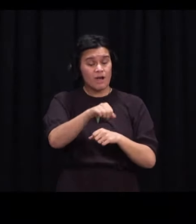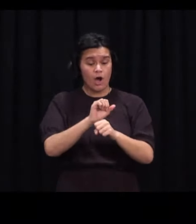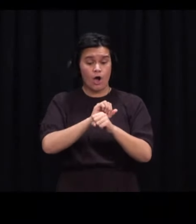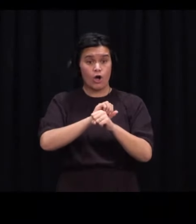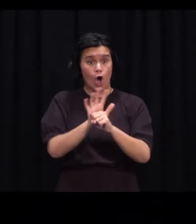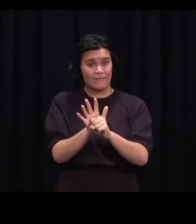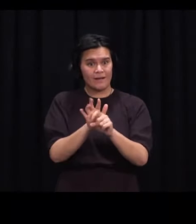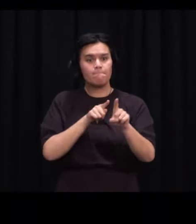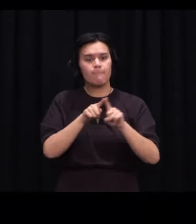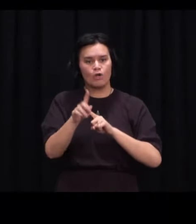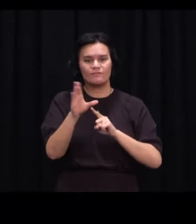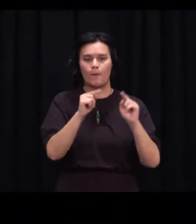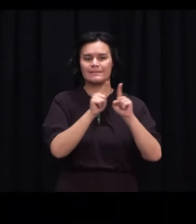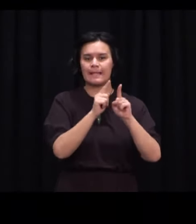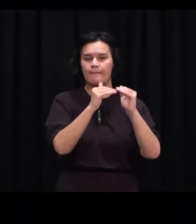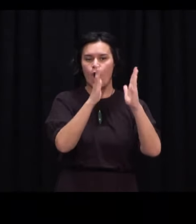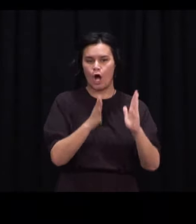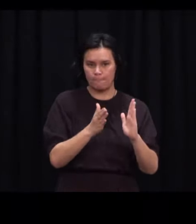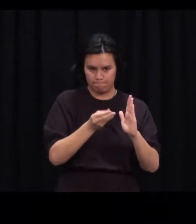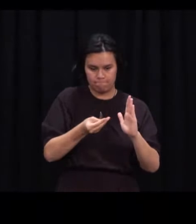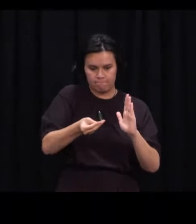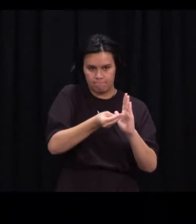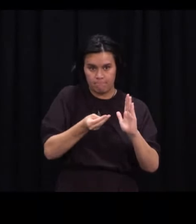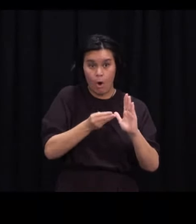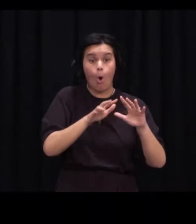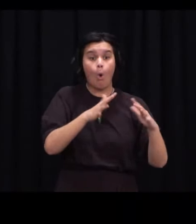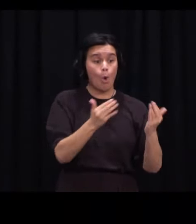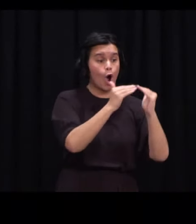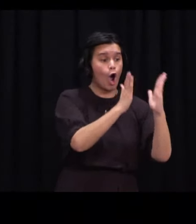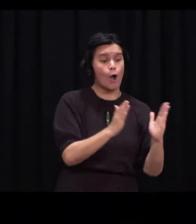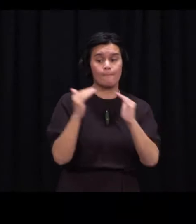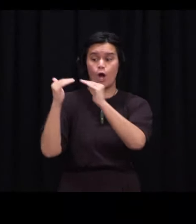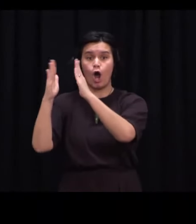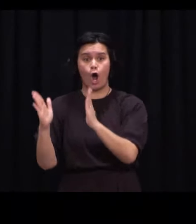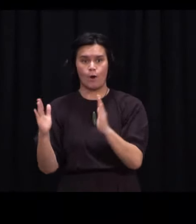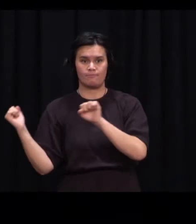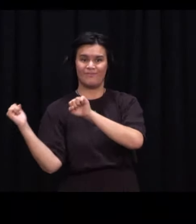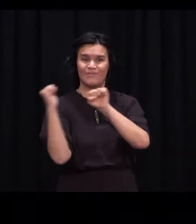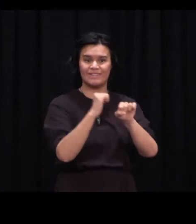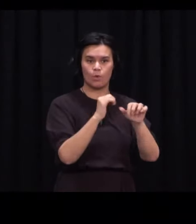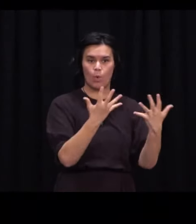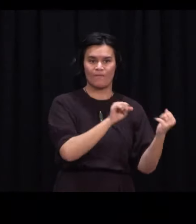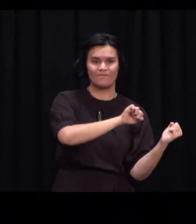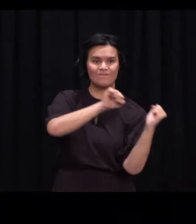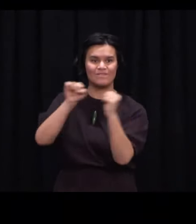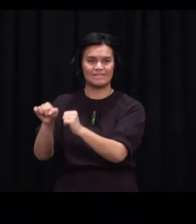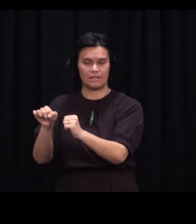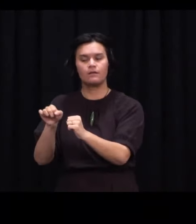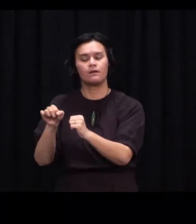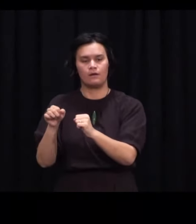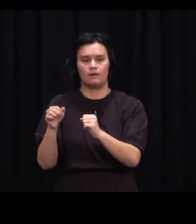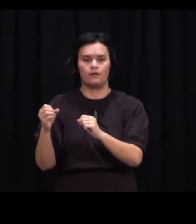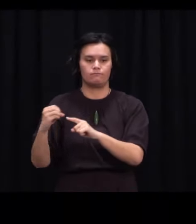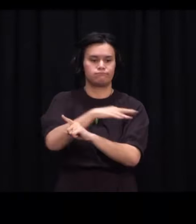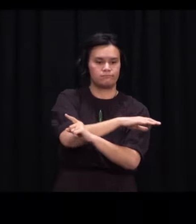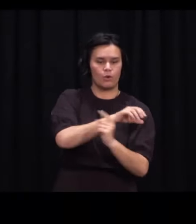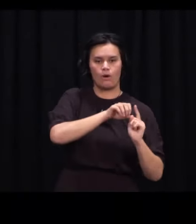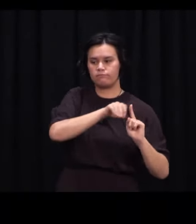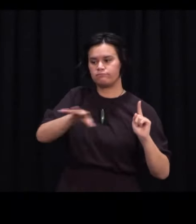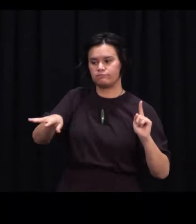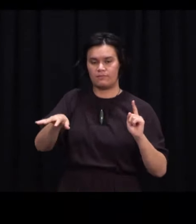household contacts, and in some cases, secondary households with other family members. That is why the next stage of our plan